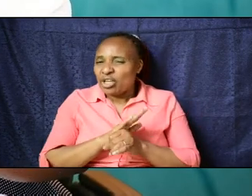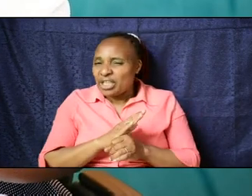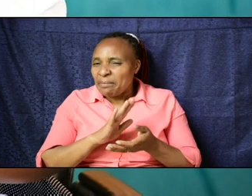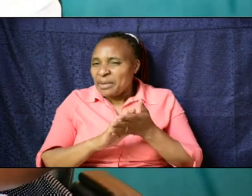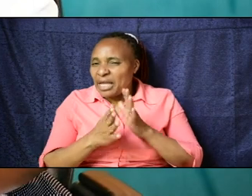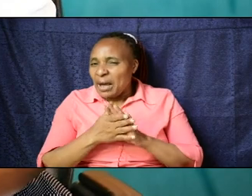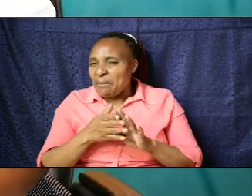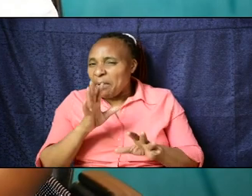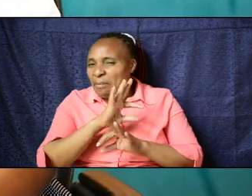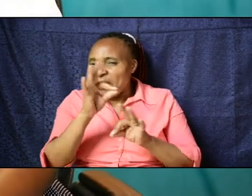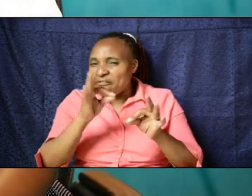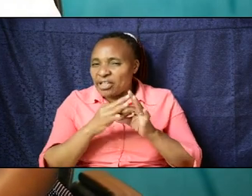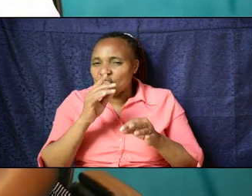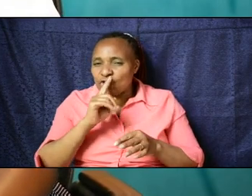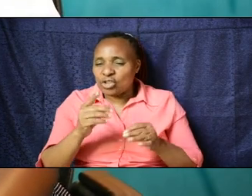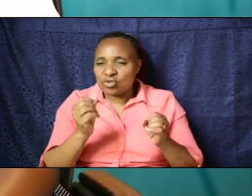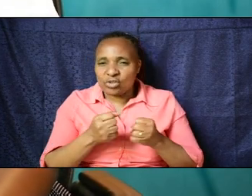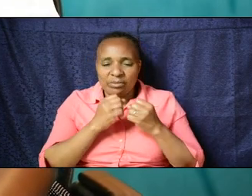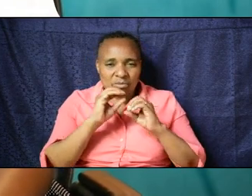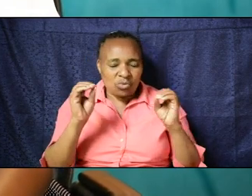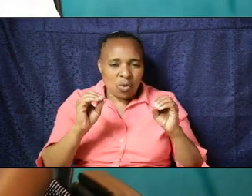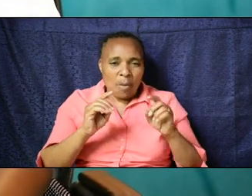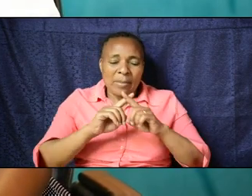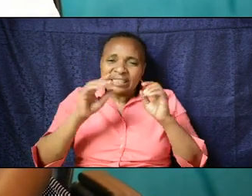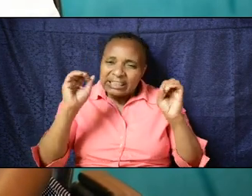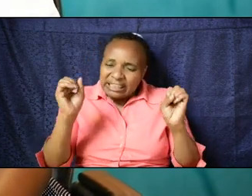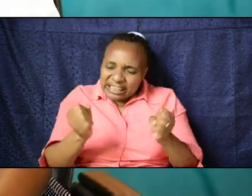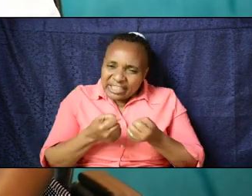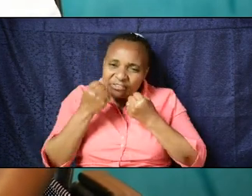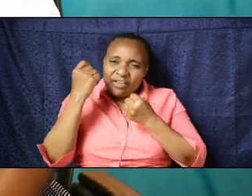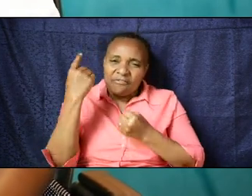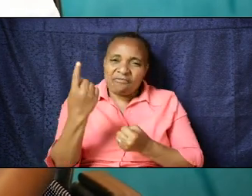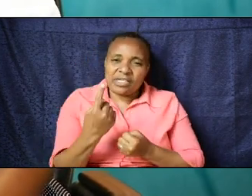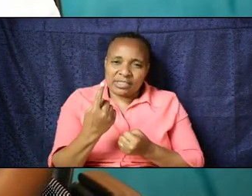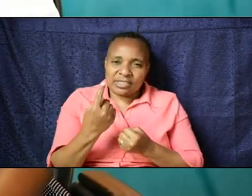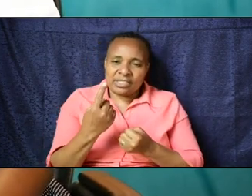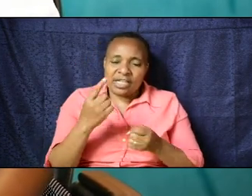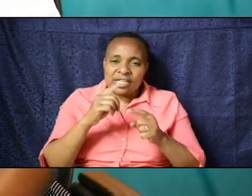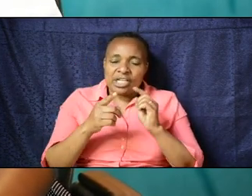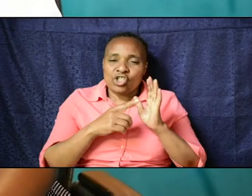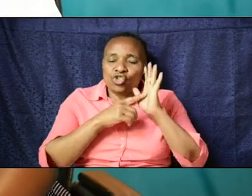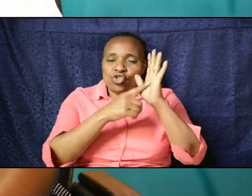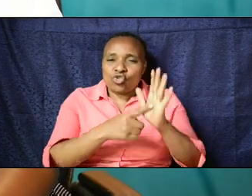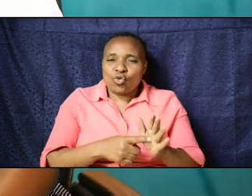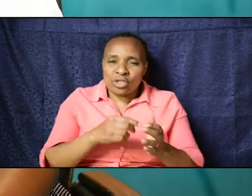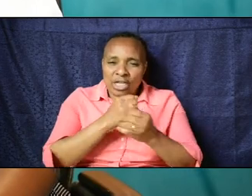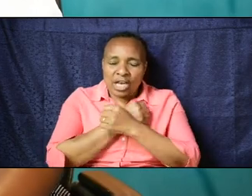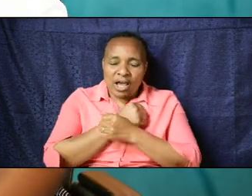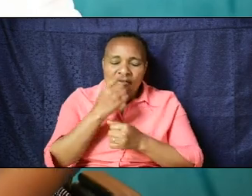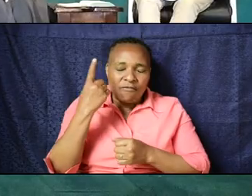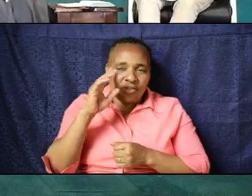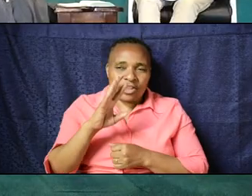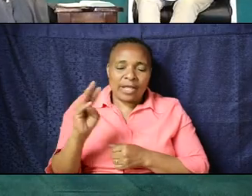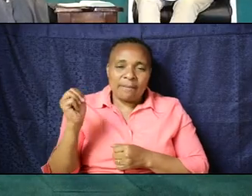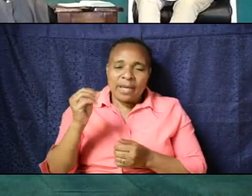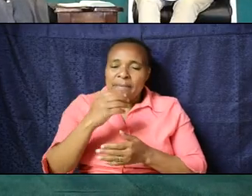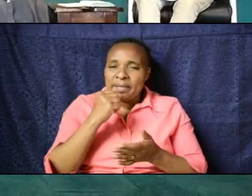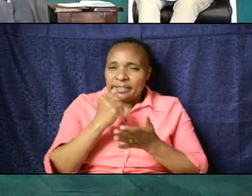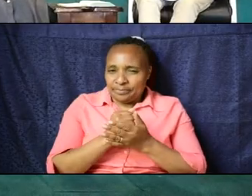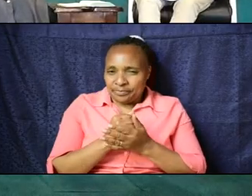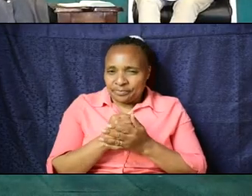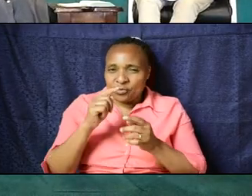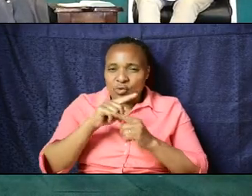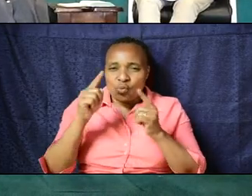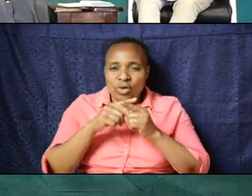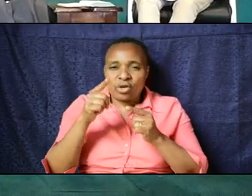become perfect in order for him to save them. He saved them first, and now that's when he revealed his law to them. Amen. Amen. And while